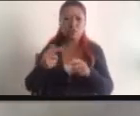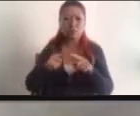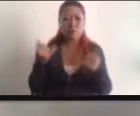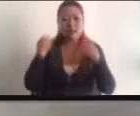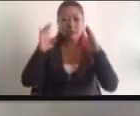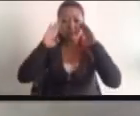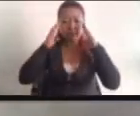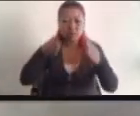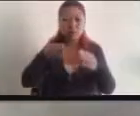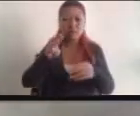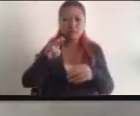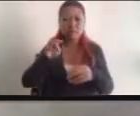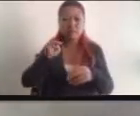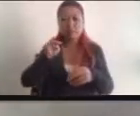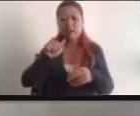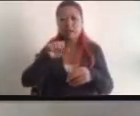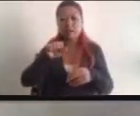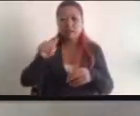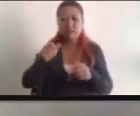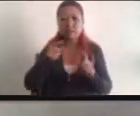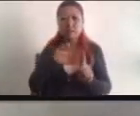point.